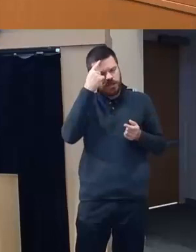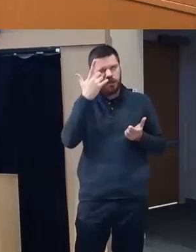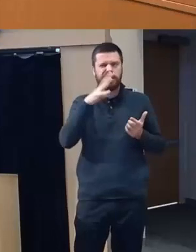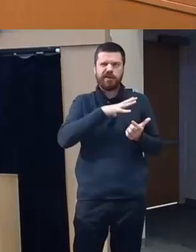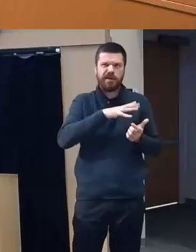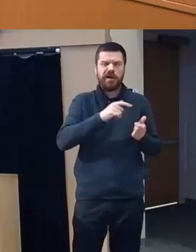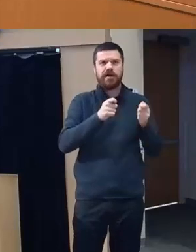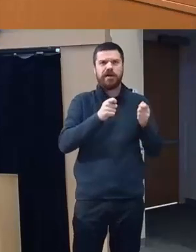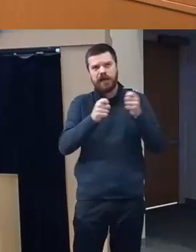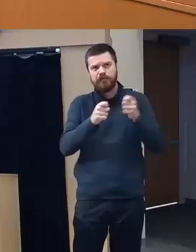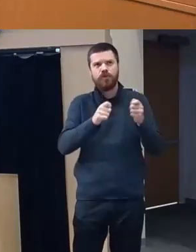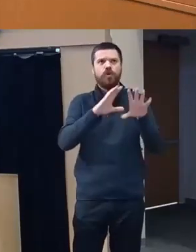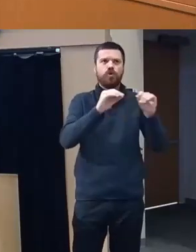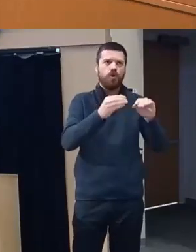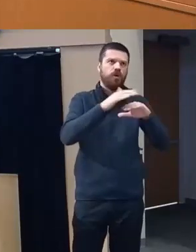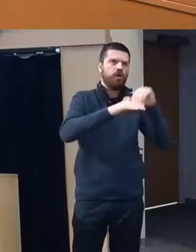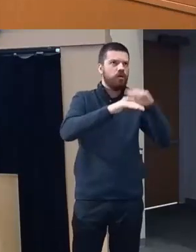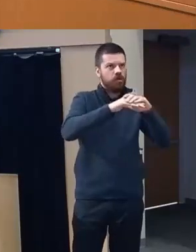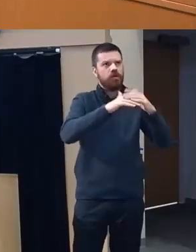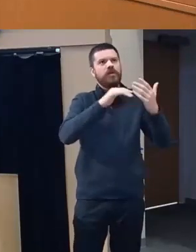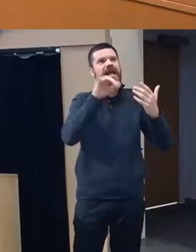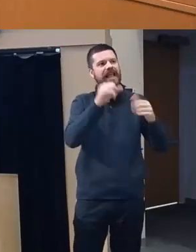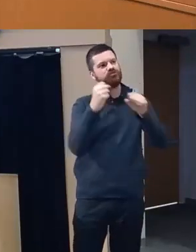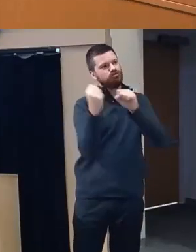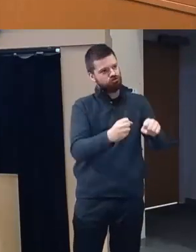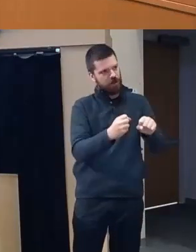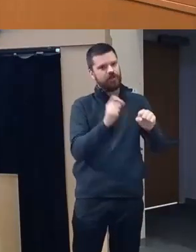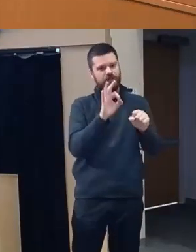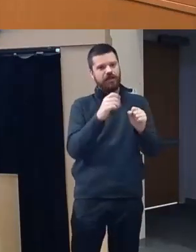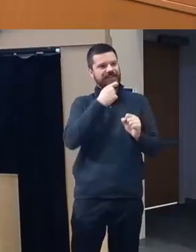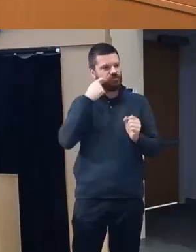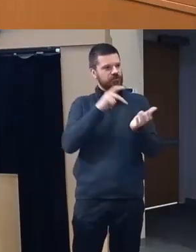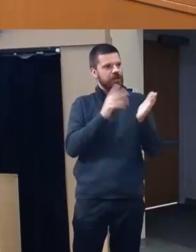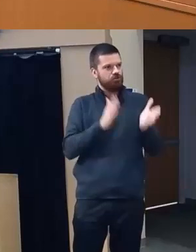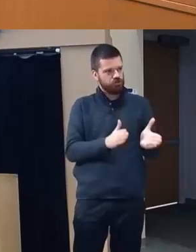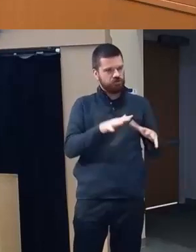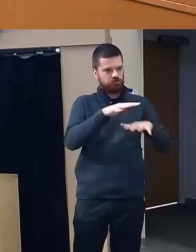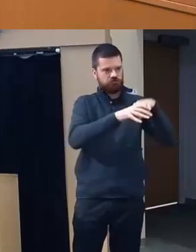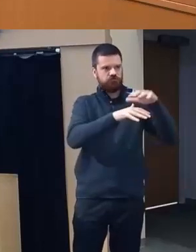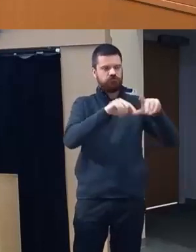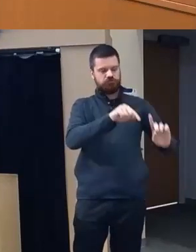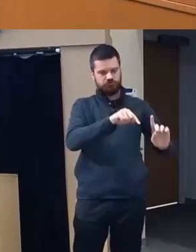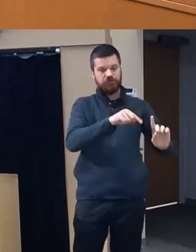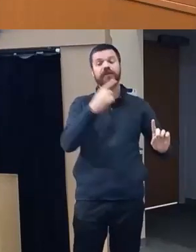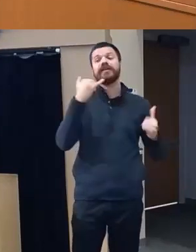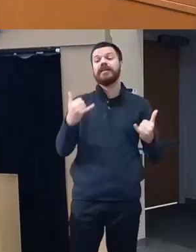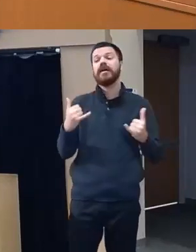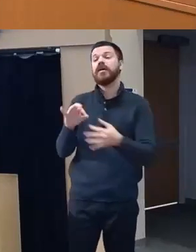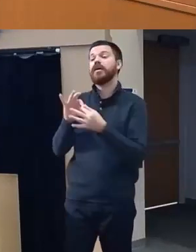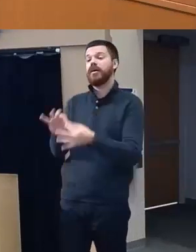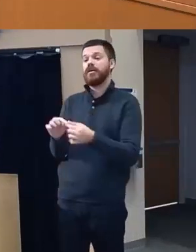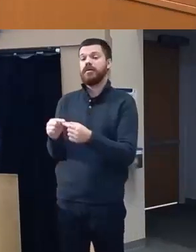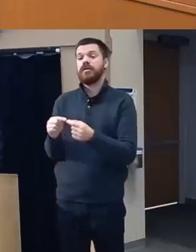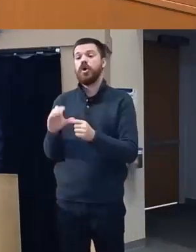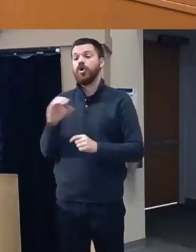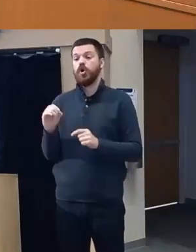of co-occurring psychiatric disorders, then that is the strength of an addiction psychiatrist. When you think about the management of